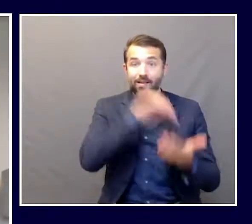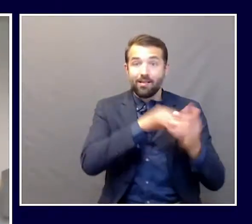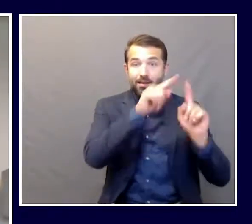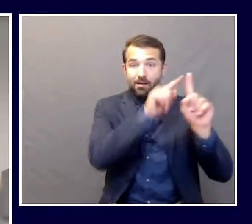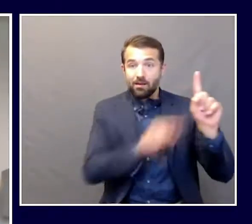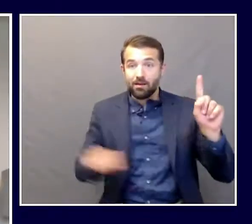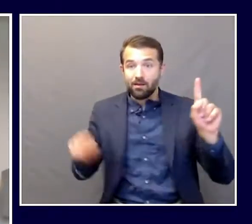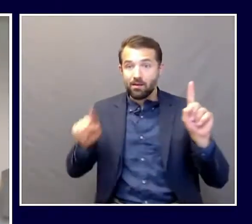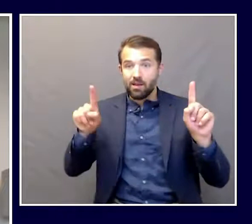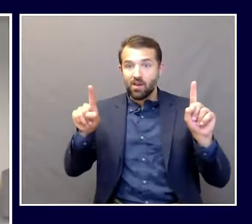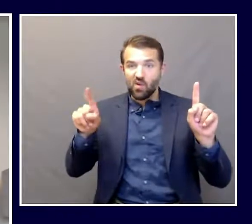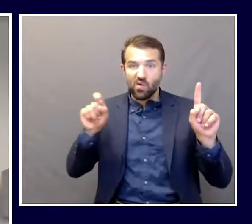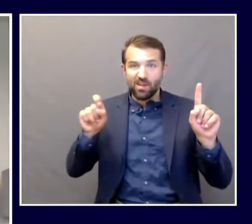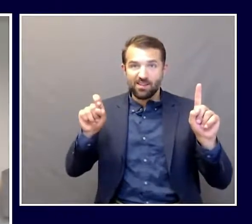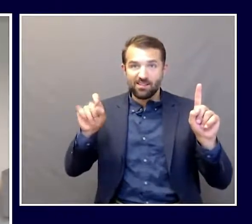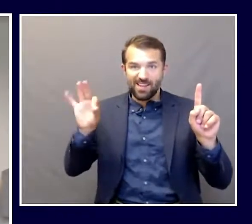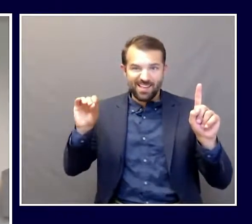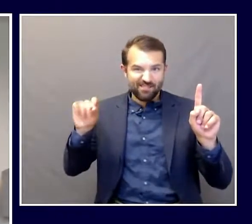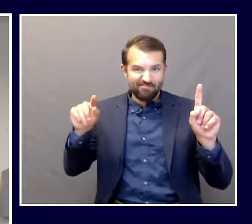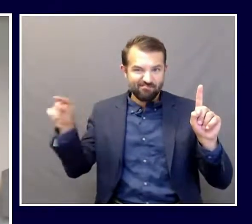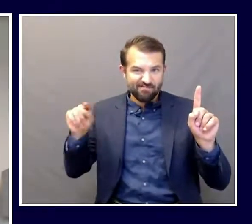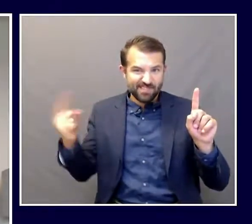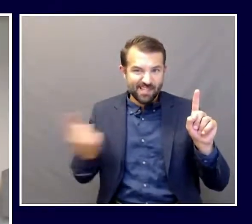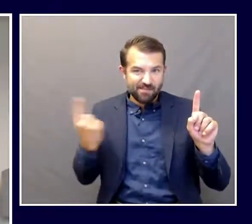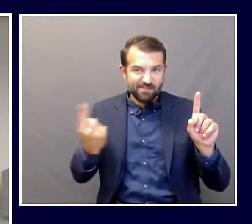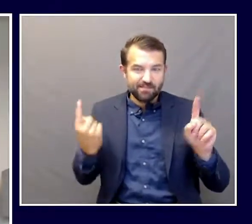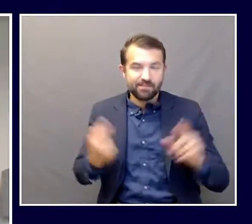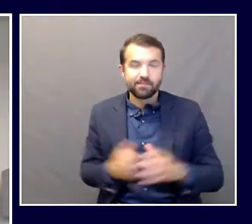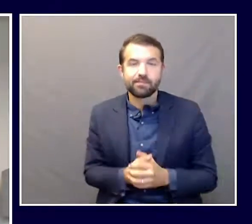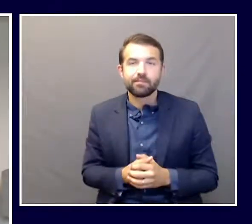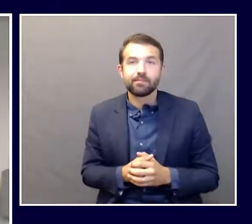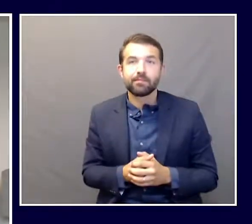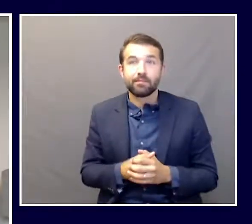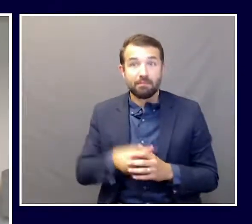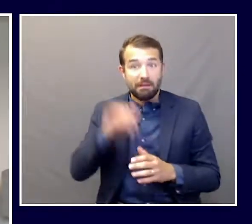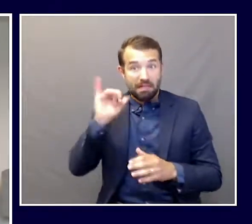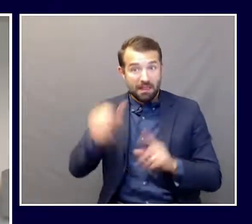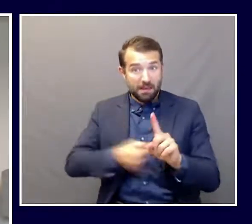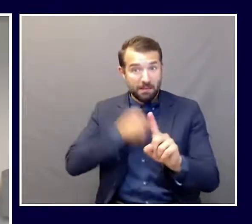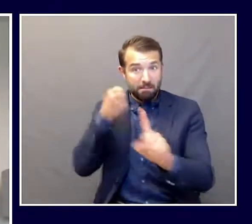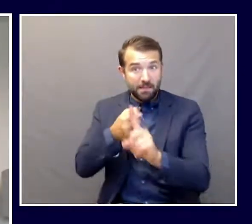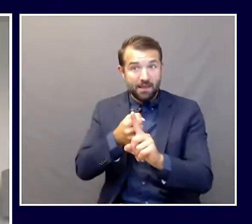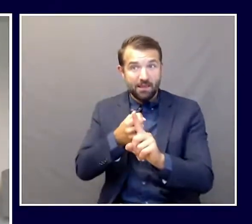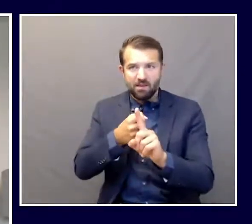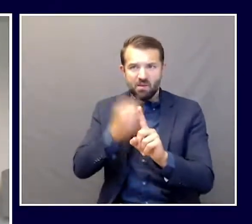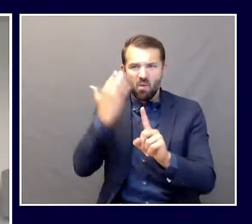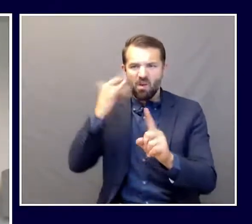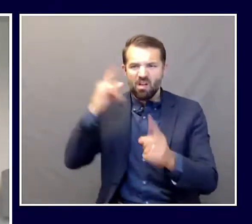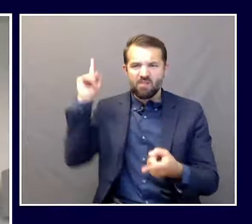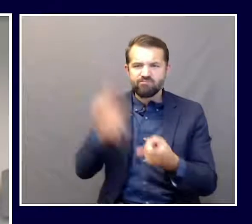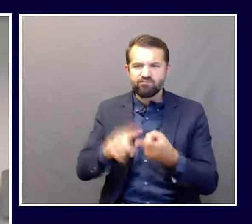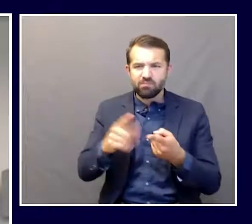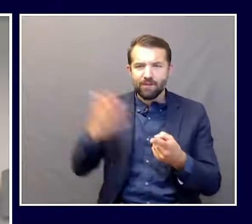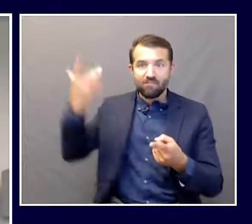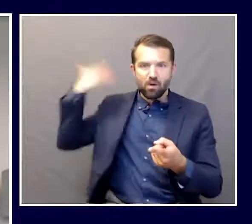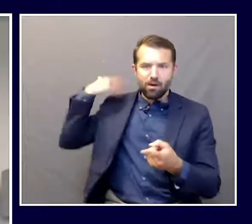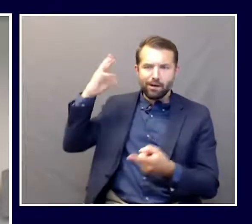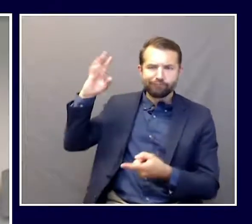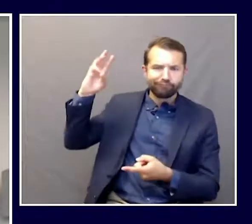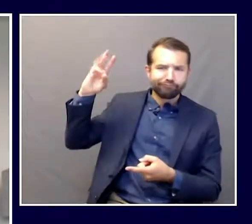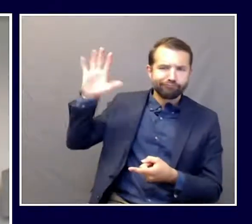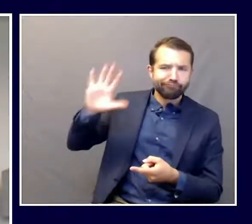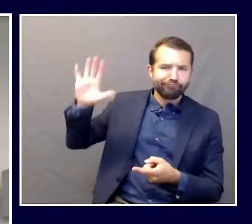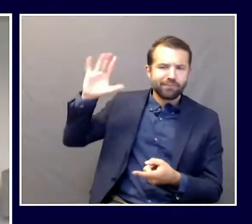infection rates since the numbers are so low at this time? Yeah, Mel, that's a good question. We've looked at that because